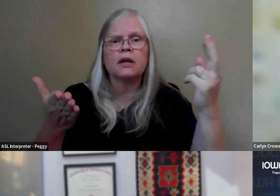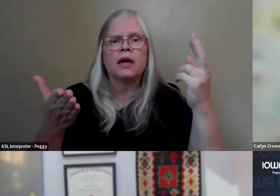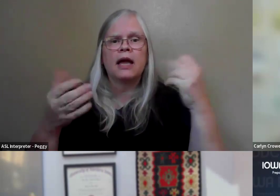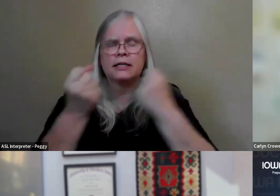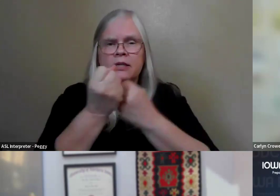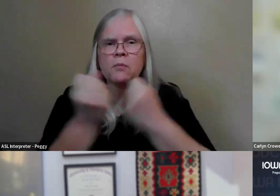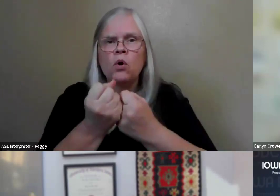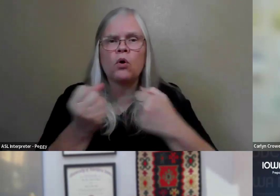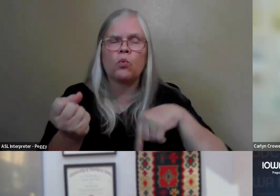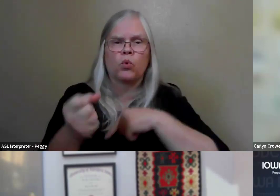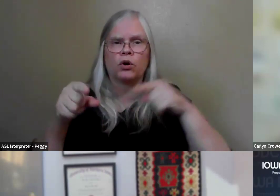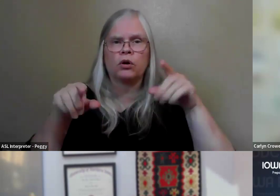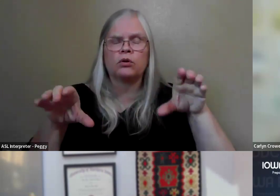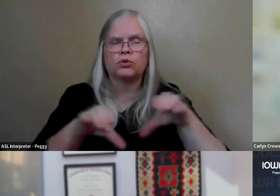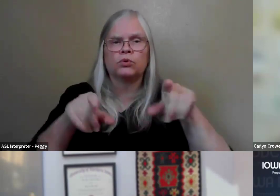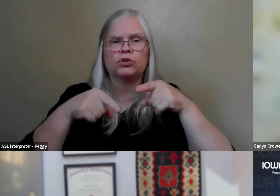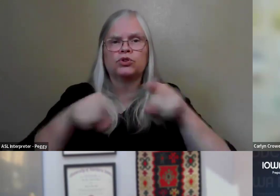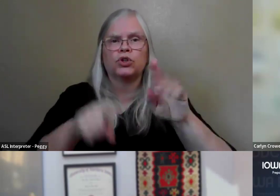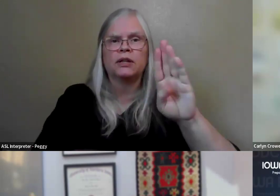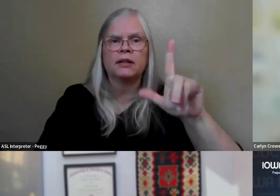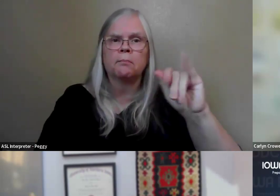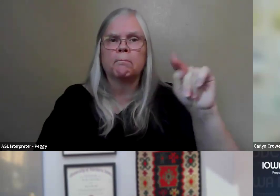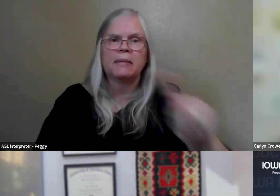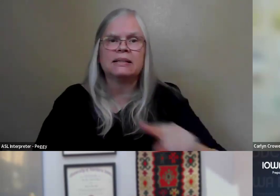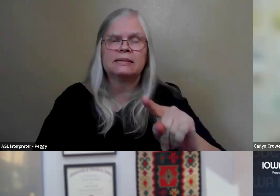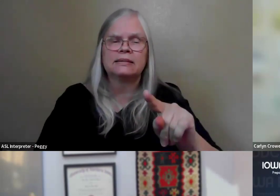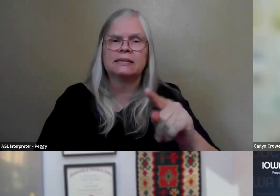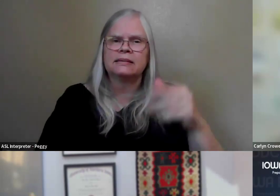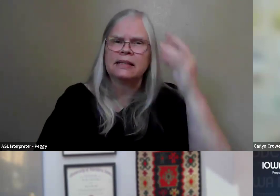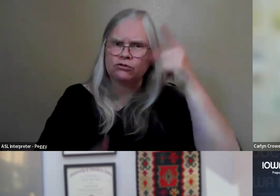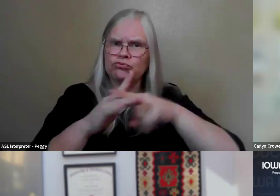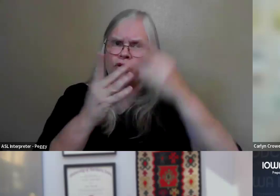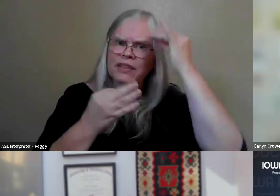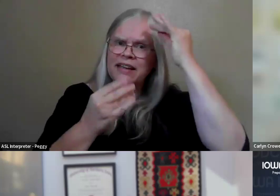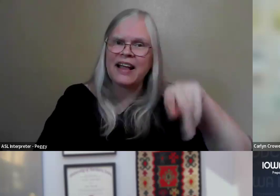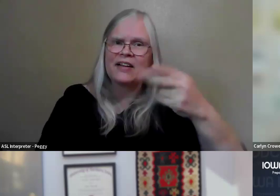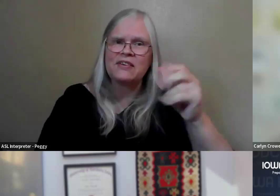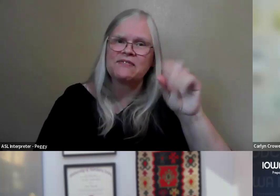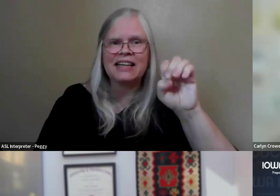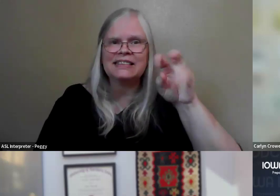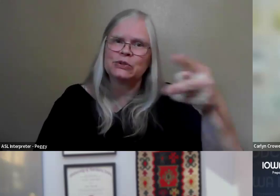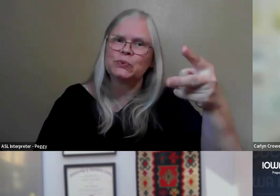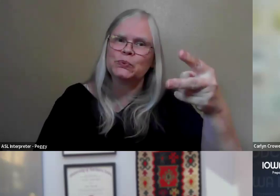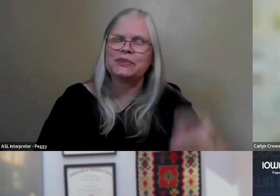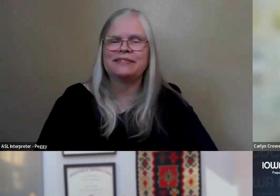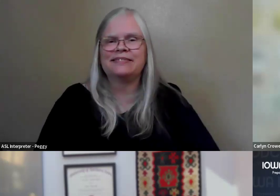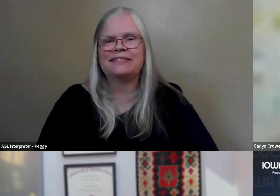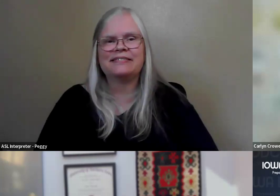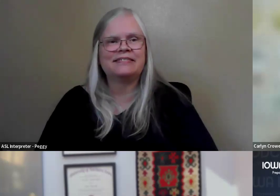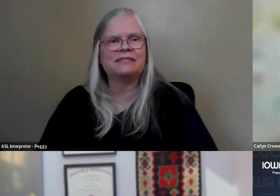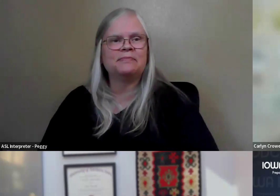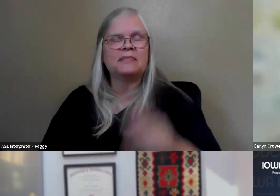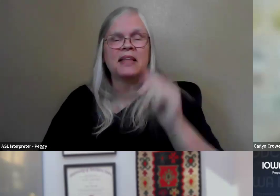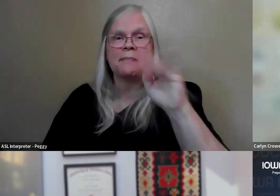Blitz. But we'll be there to help. So start thinking about that now. Phase two. Thank you. All right.